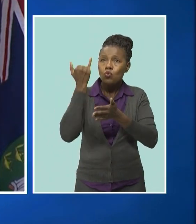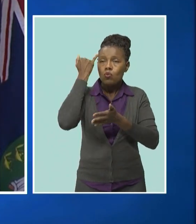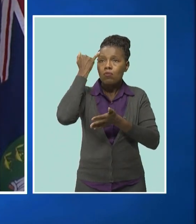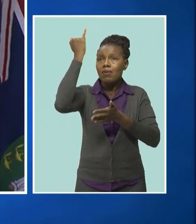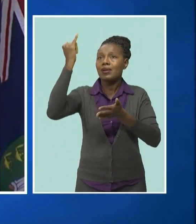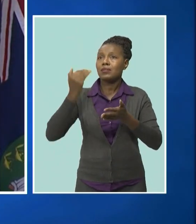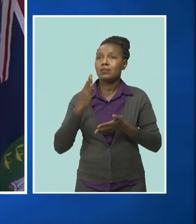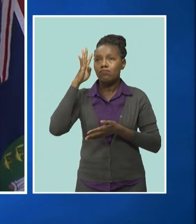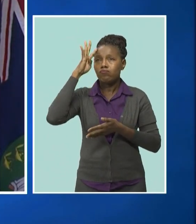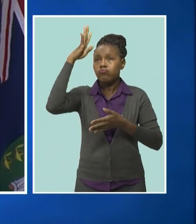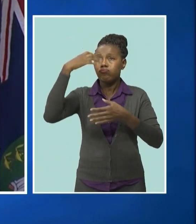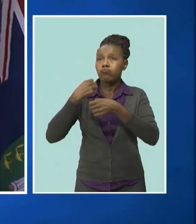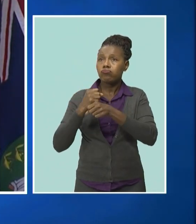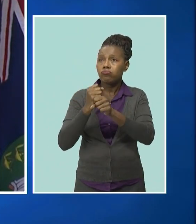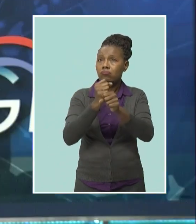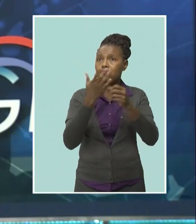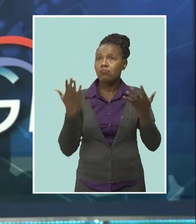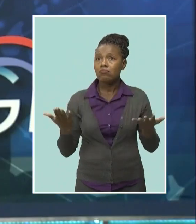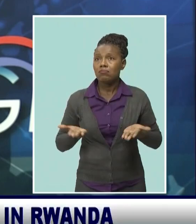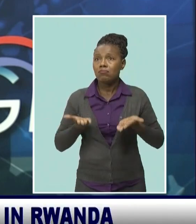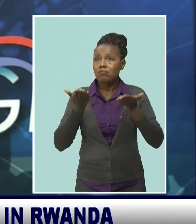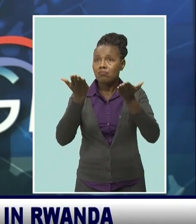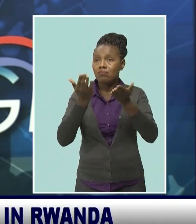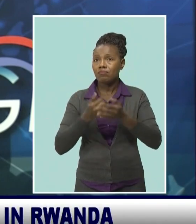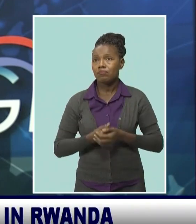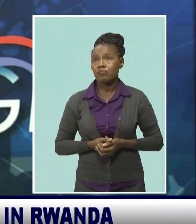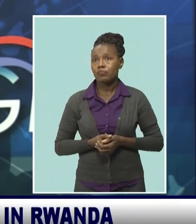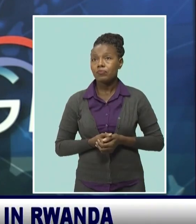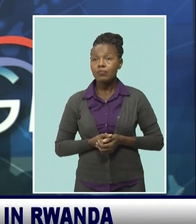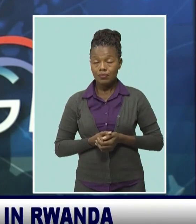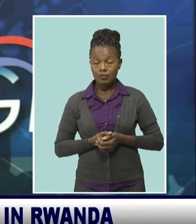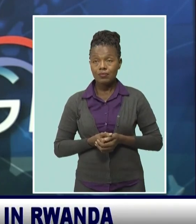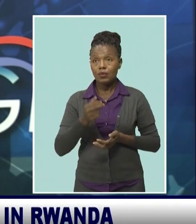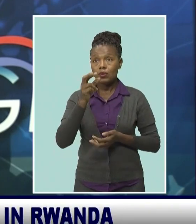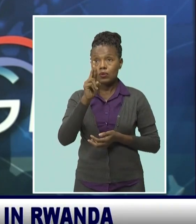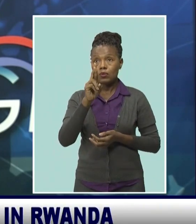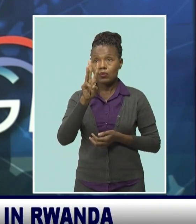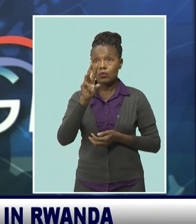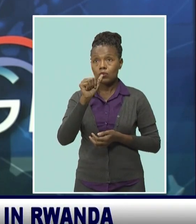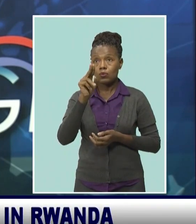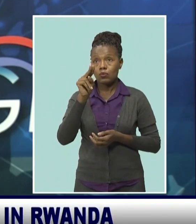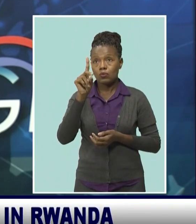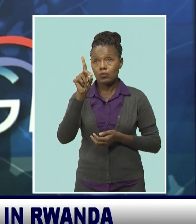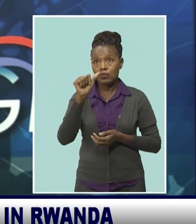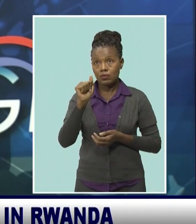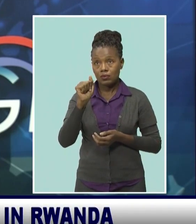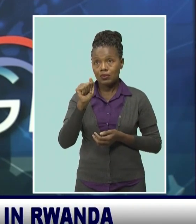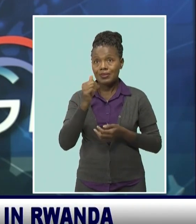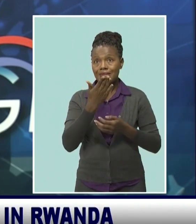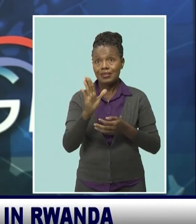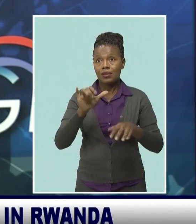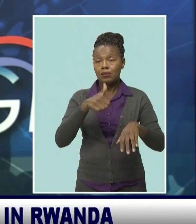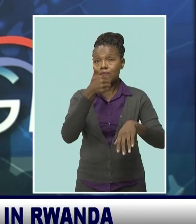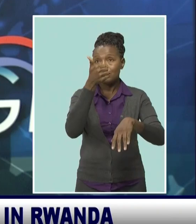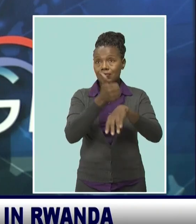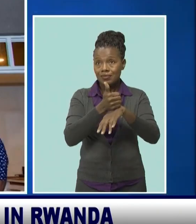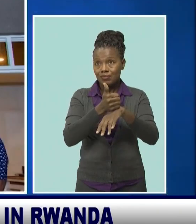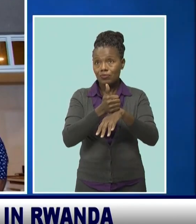to push transformation. Barbados has opened an honorary consulate in the Rwandan capital, Kigali. Prime Minister